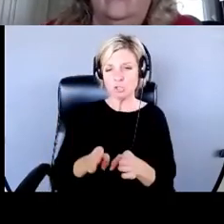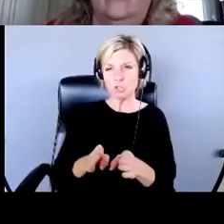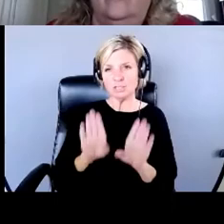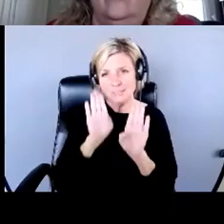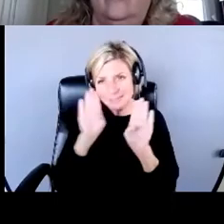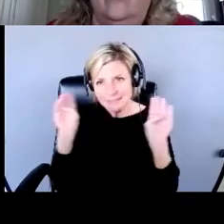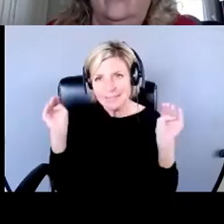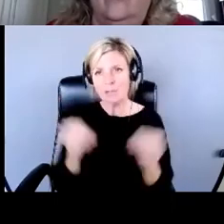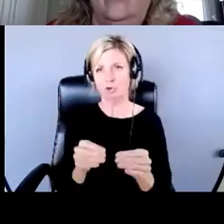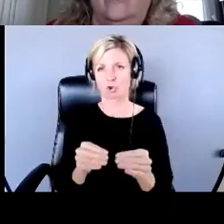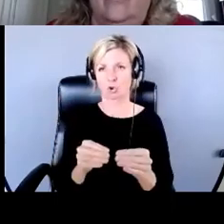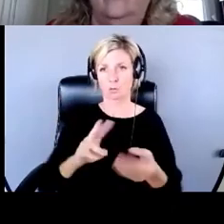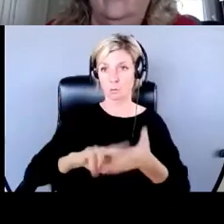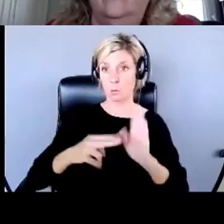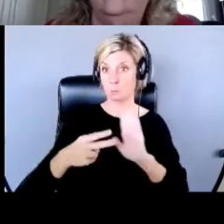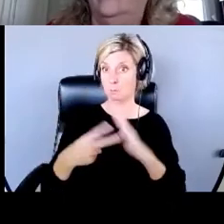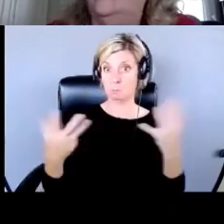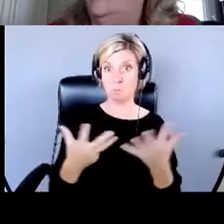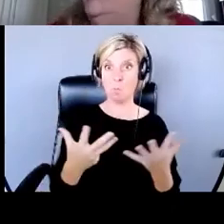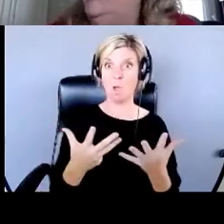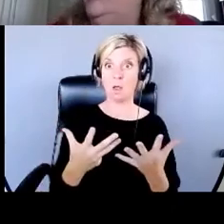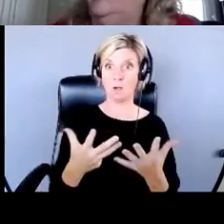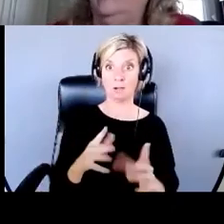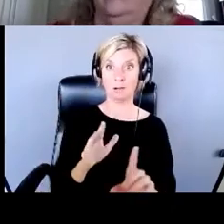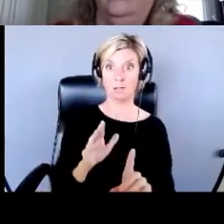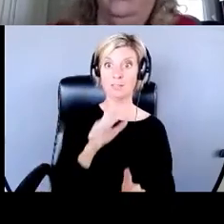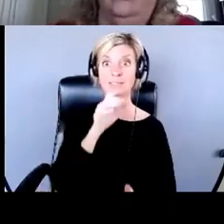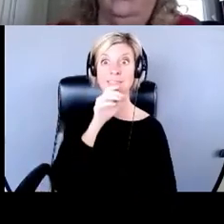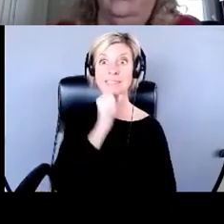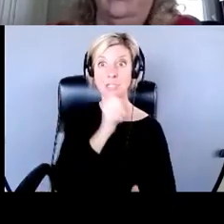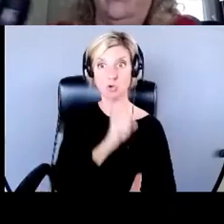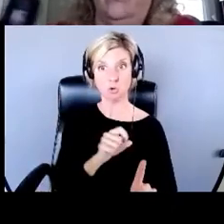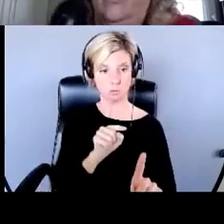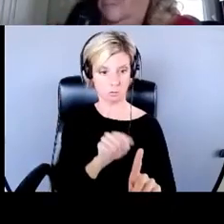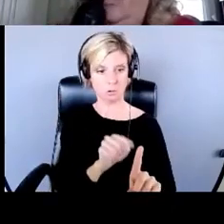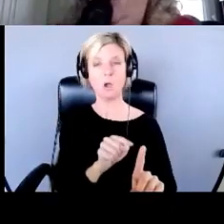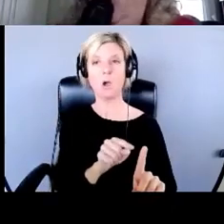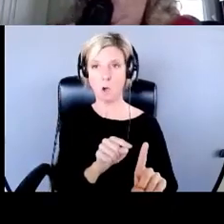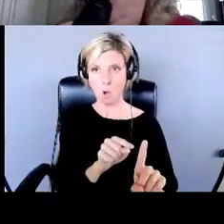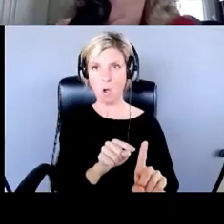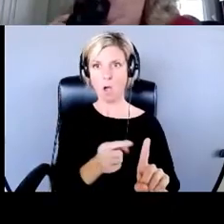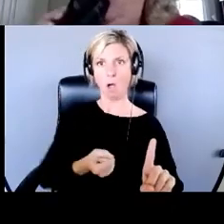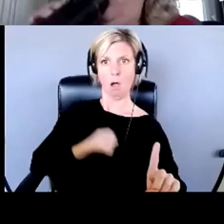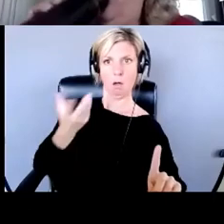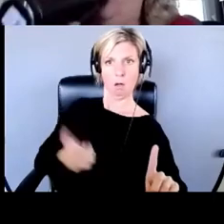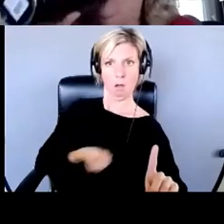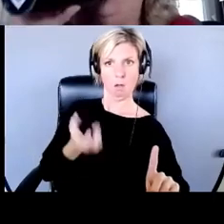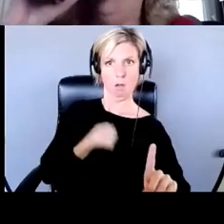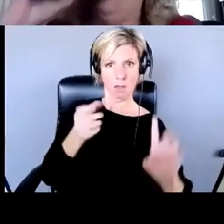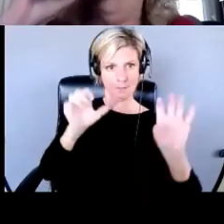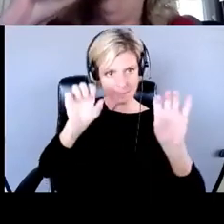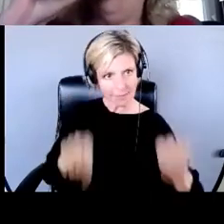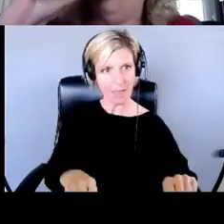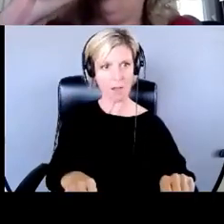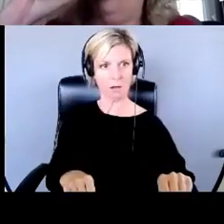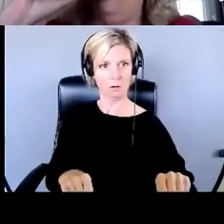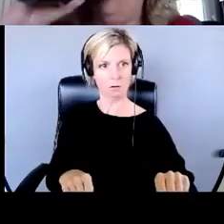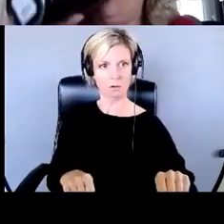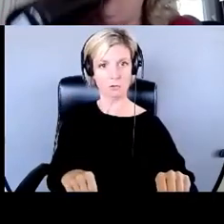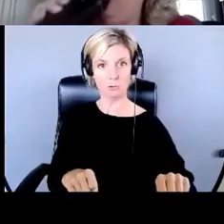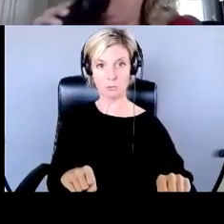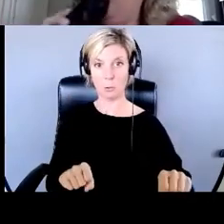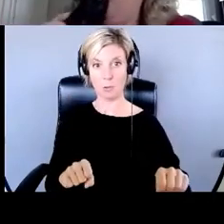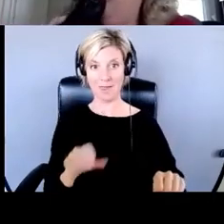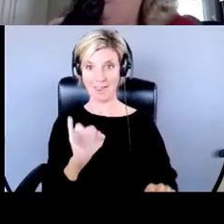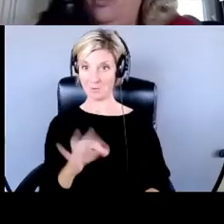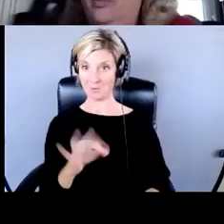is paramount. So how do you, as a mediator, develop a relationship with that older person. And I